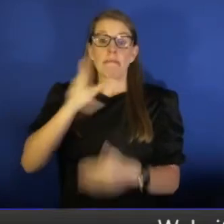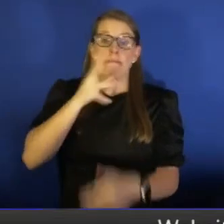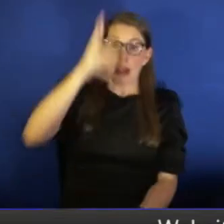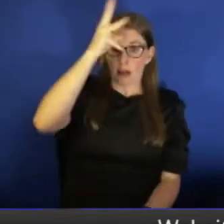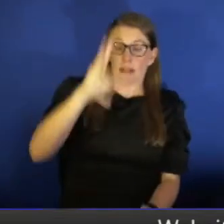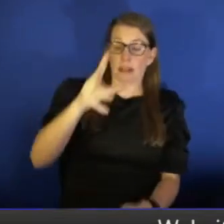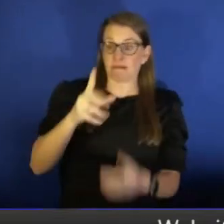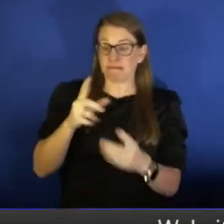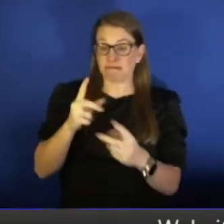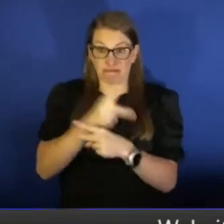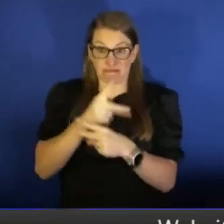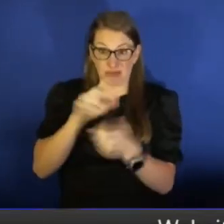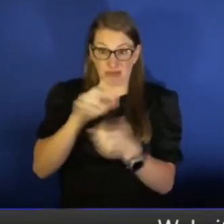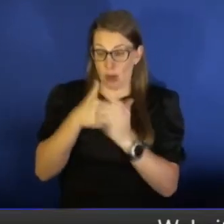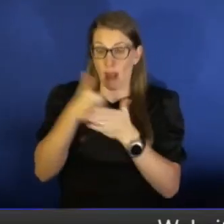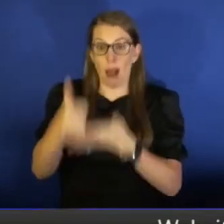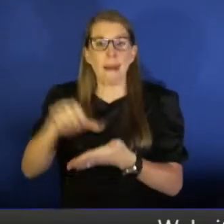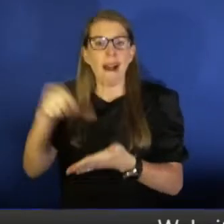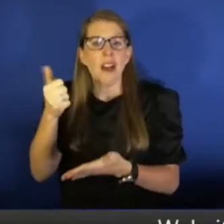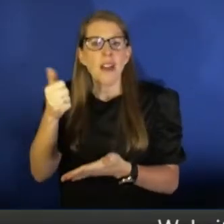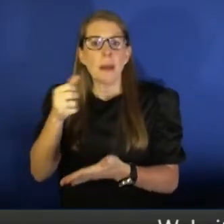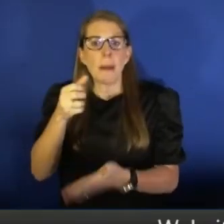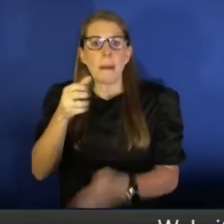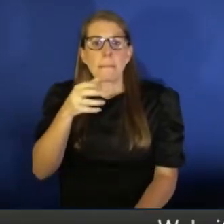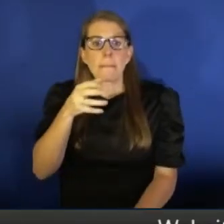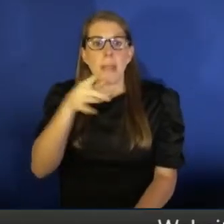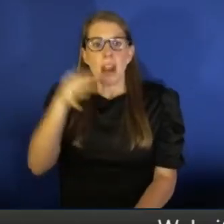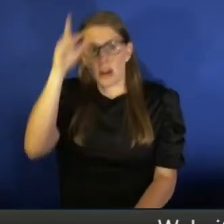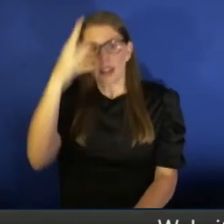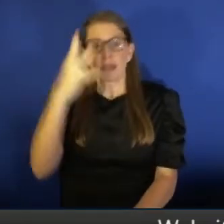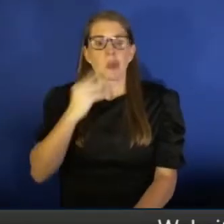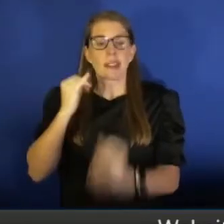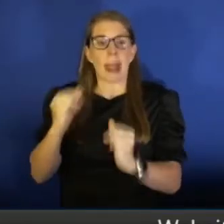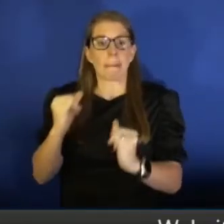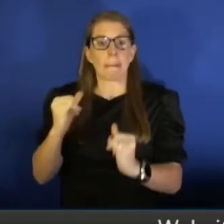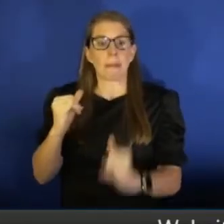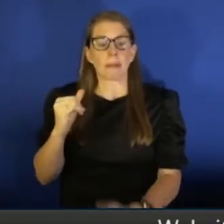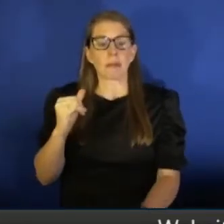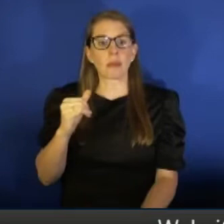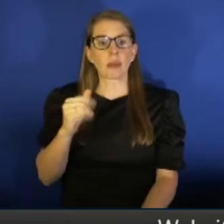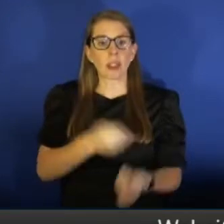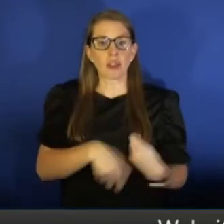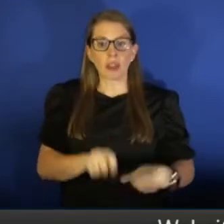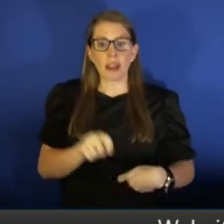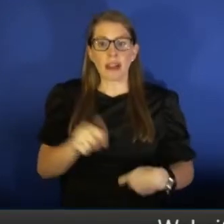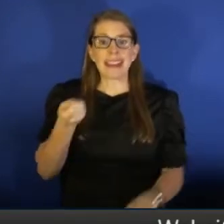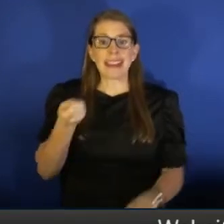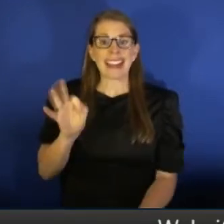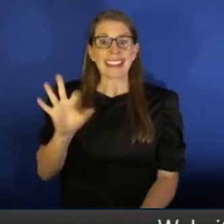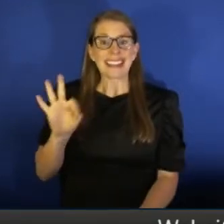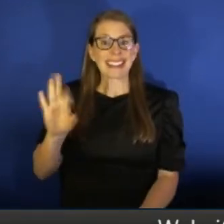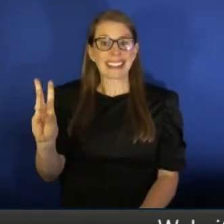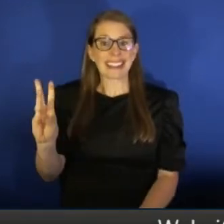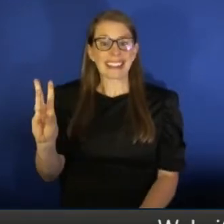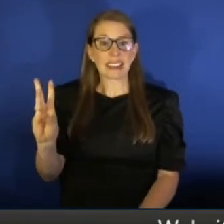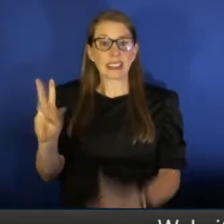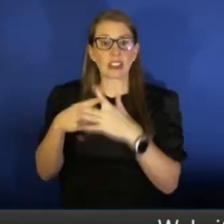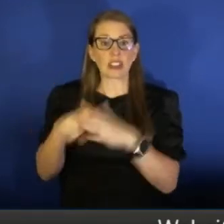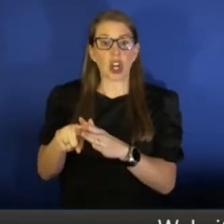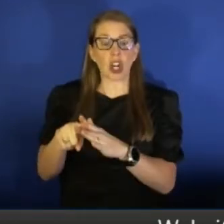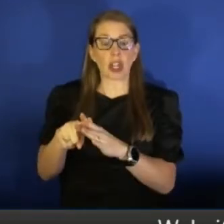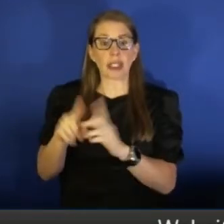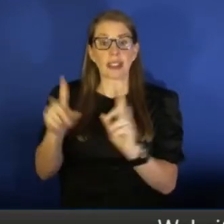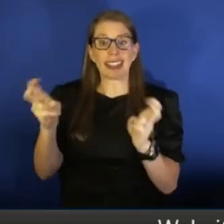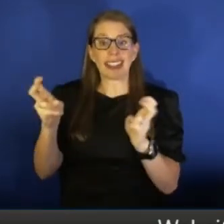that same long road. He was transplanted in 1996, and we started Gift of Life in